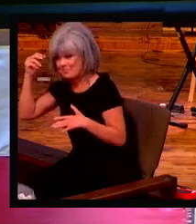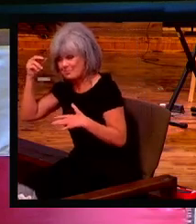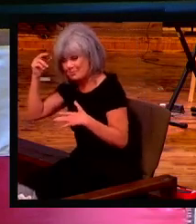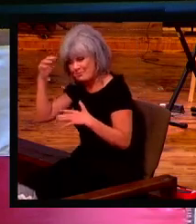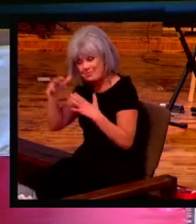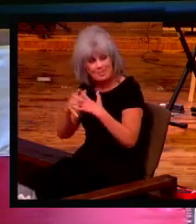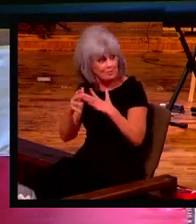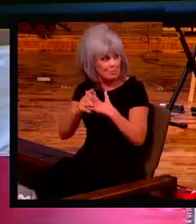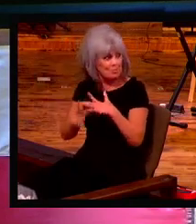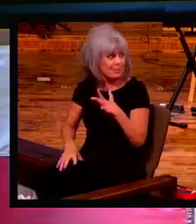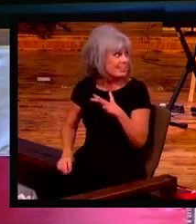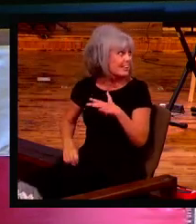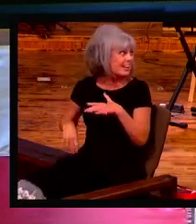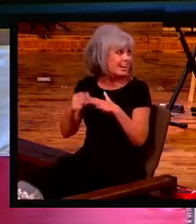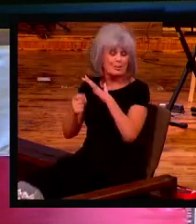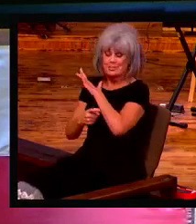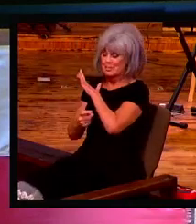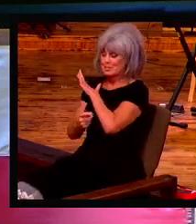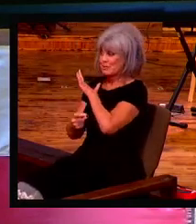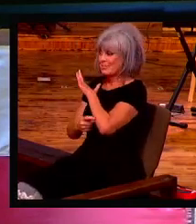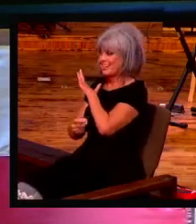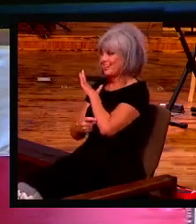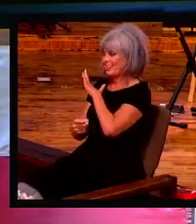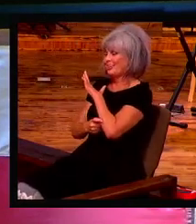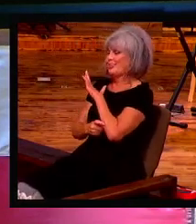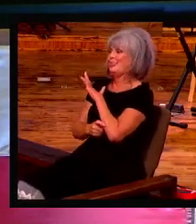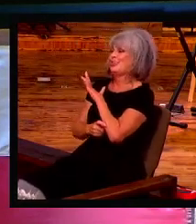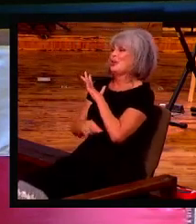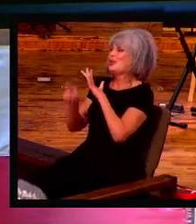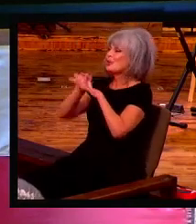this. Thought about it. Blue 42.